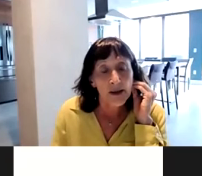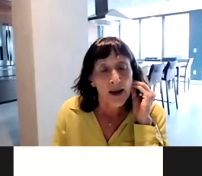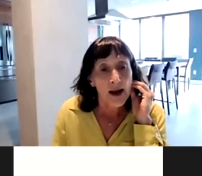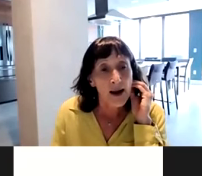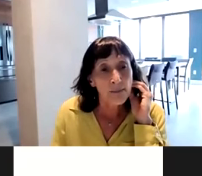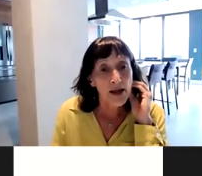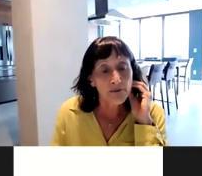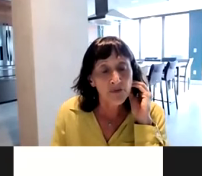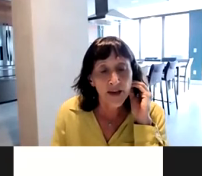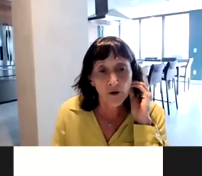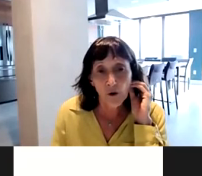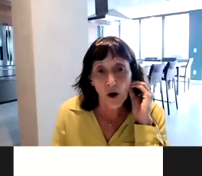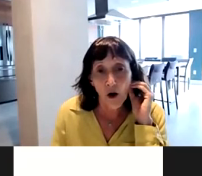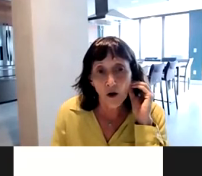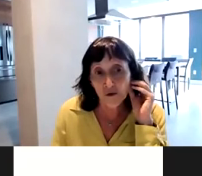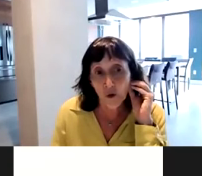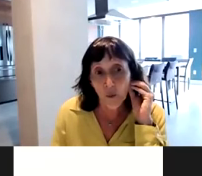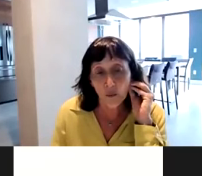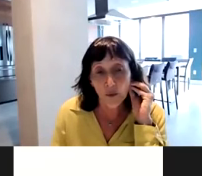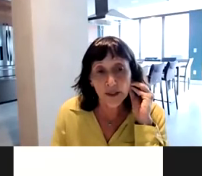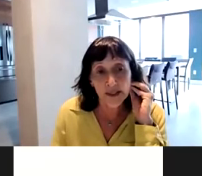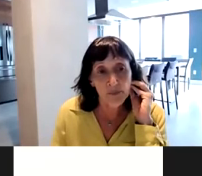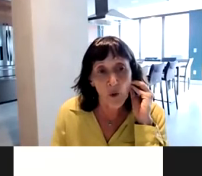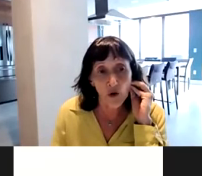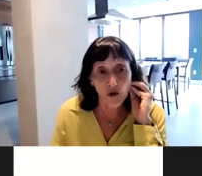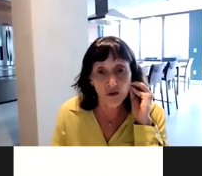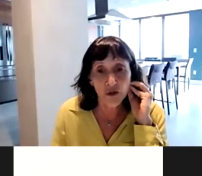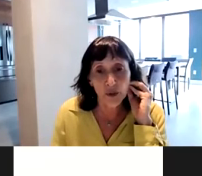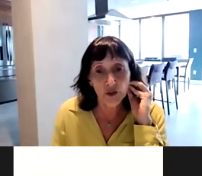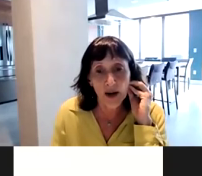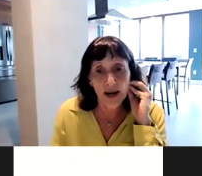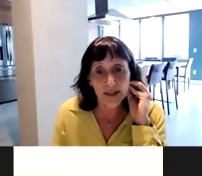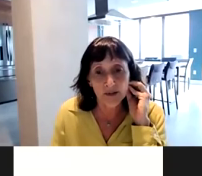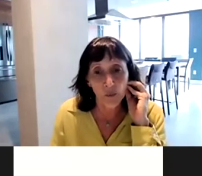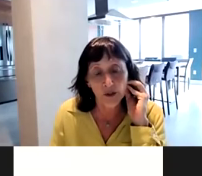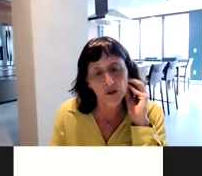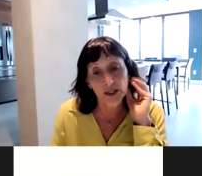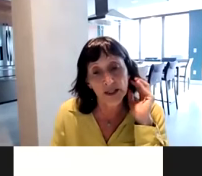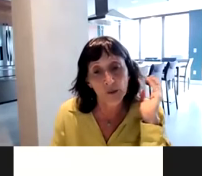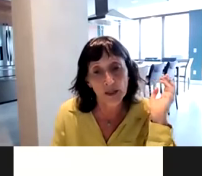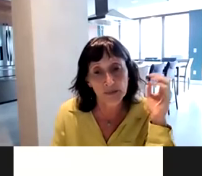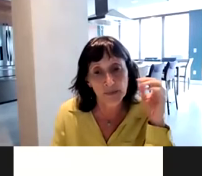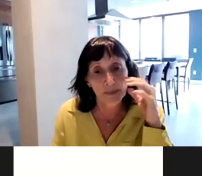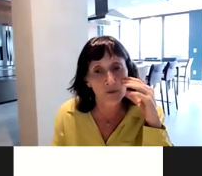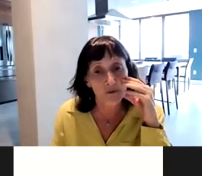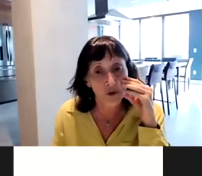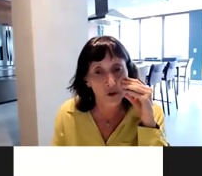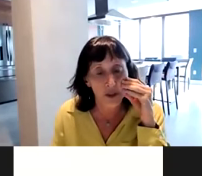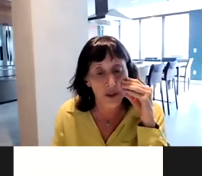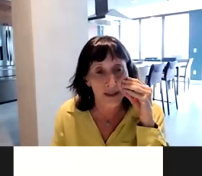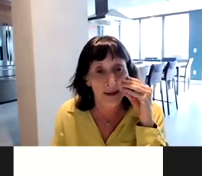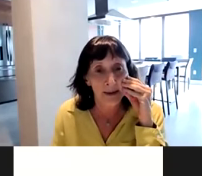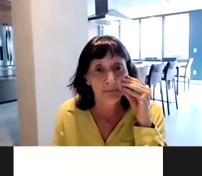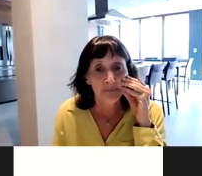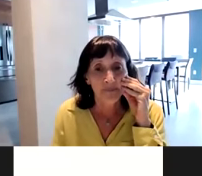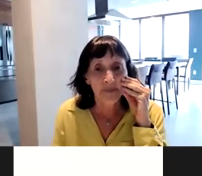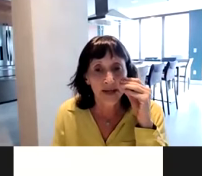person, they're also really important to address when you're dealing with people